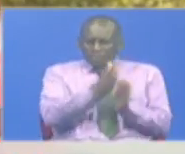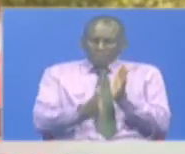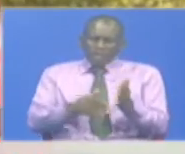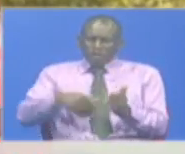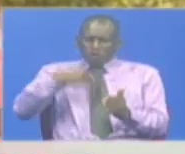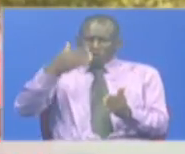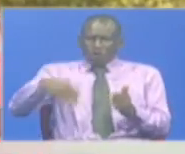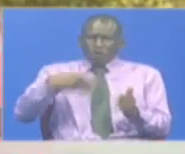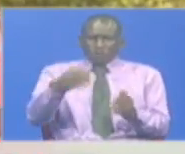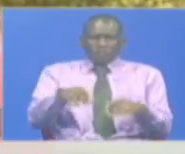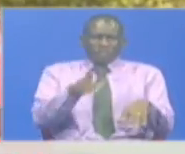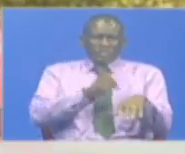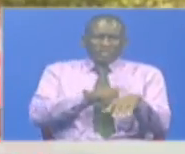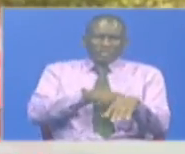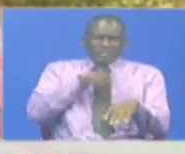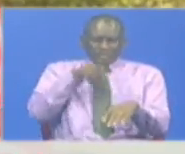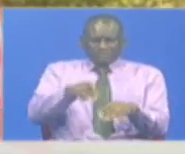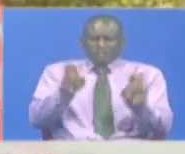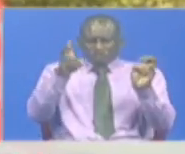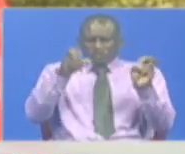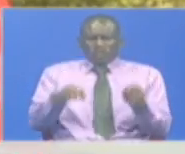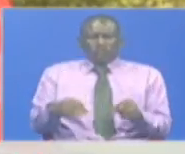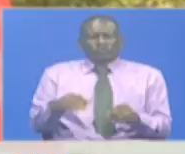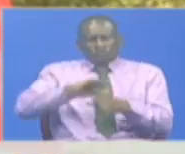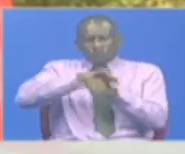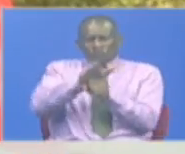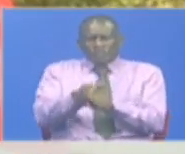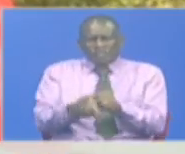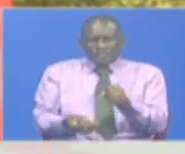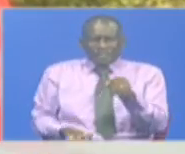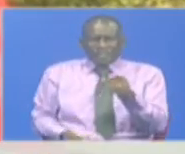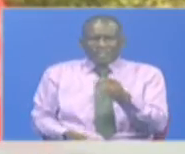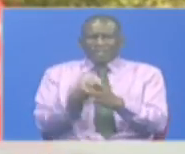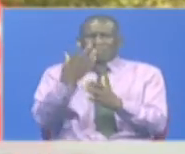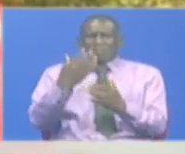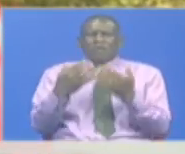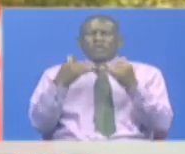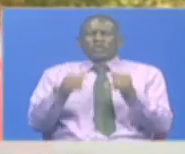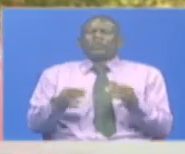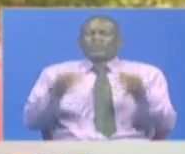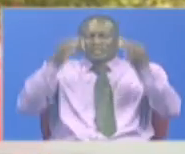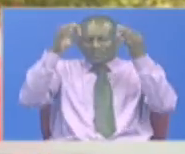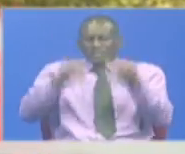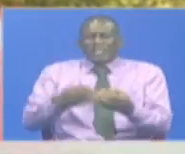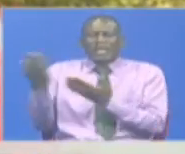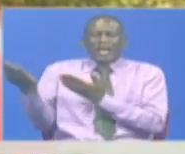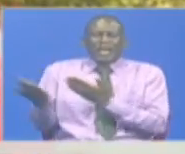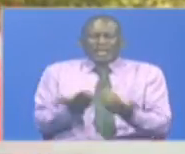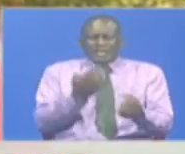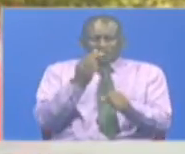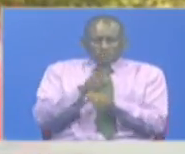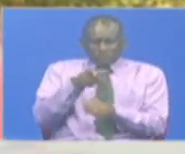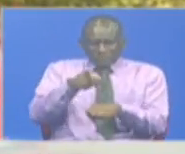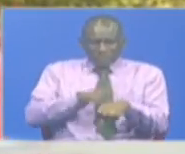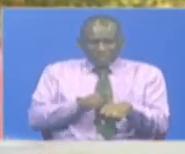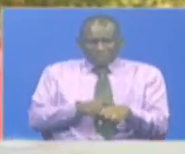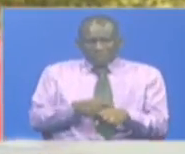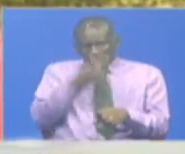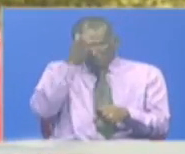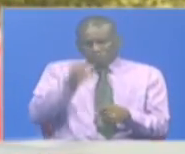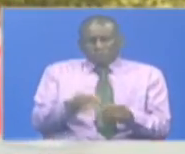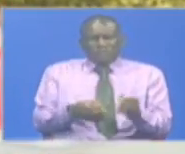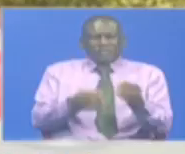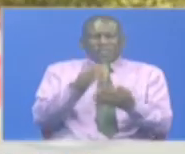So wakati hii maneno ya ukonjo imeingia. Sasa tukaona wacha tutumie wakati kwa sababu ile muda